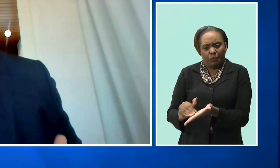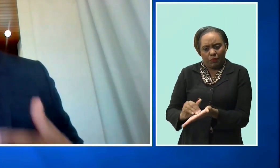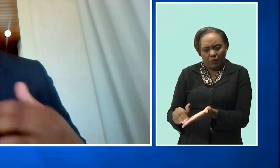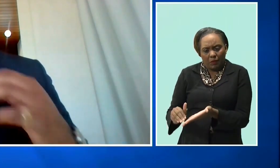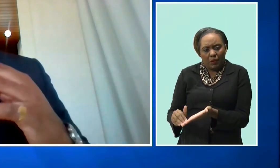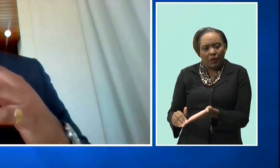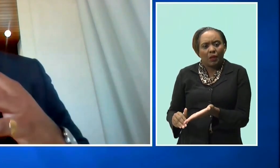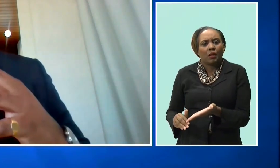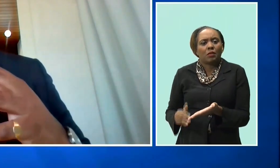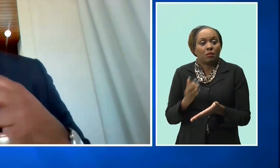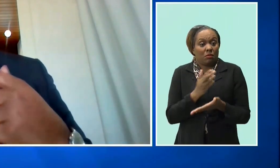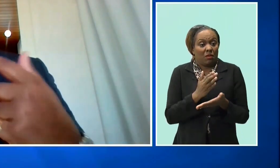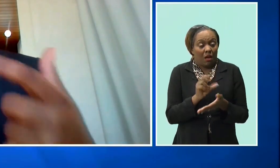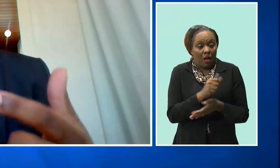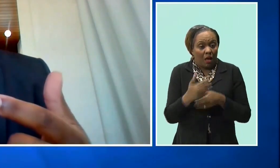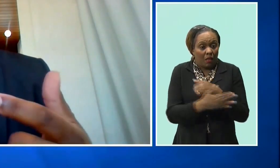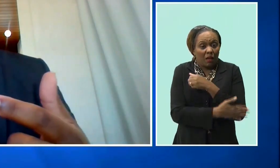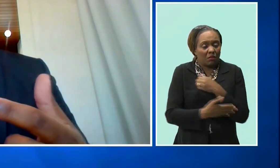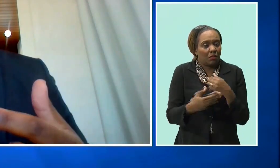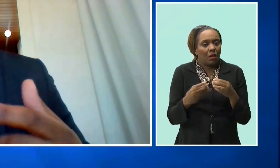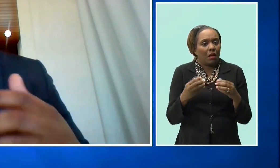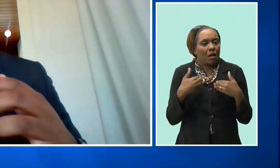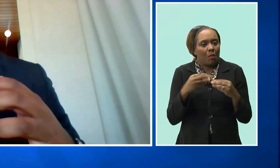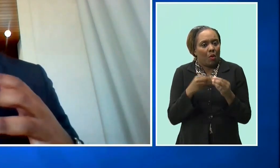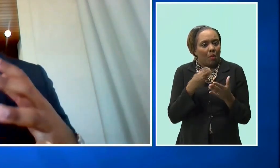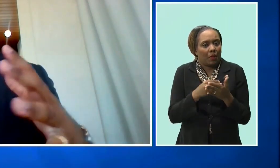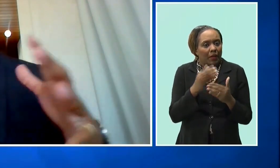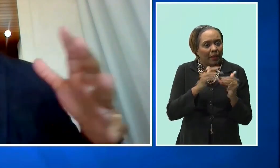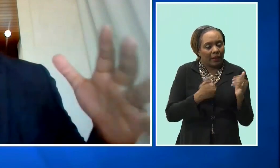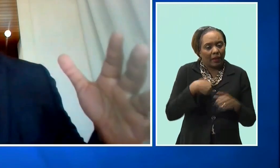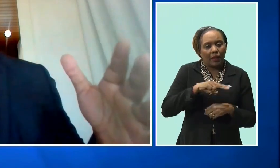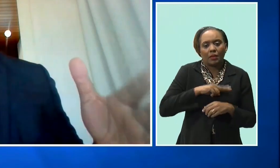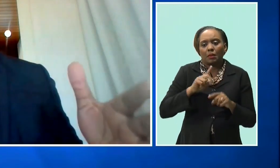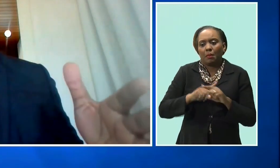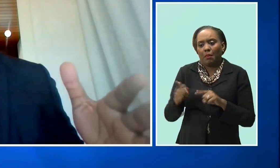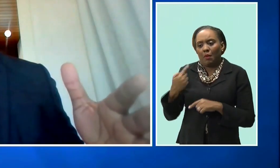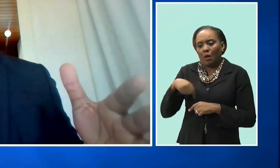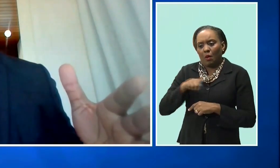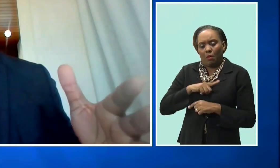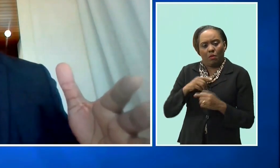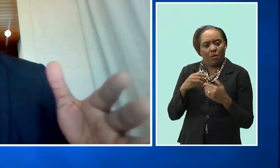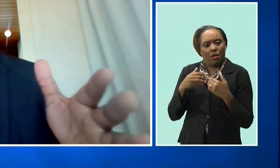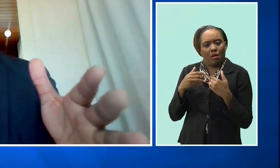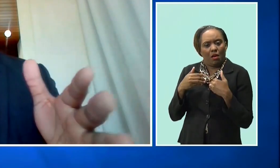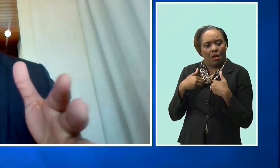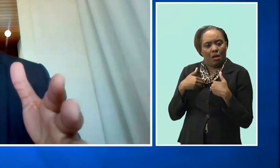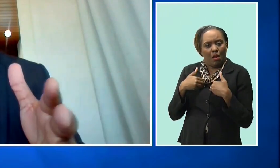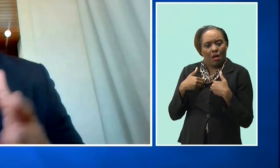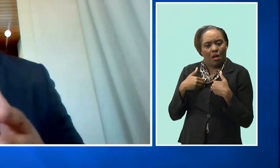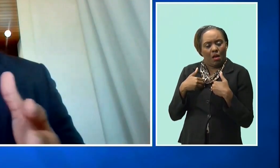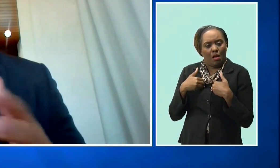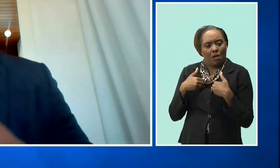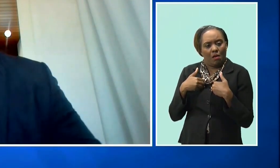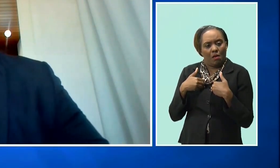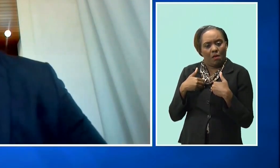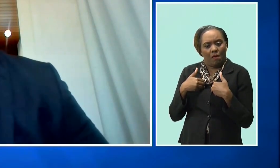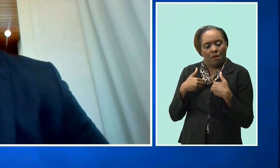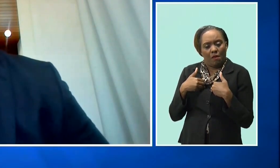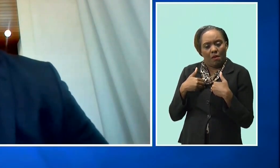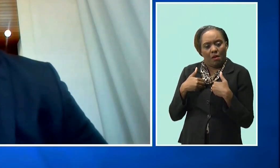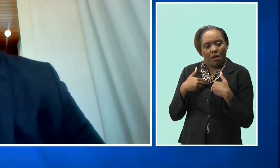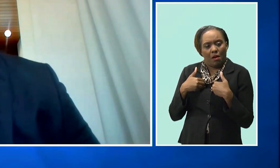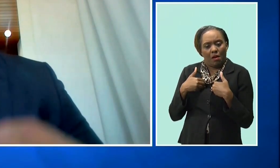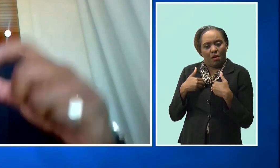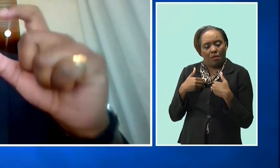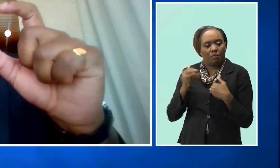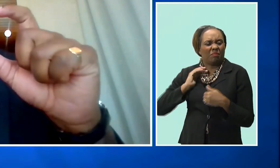have, even though they're a lot wealthier than Barbados. They have a huge financial base, and when you divide that by their